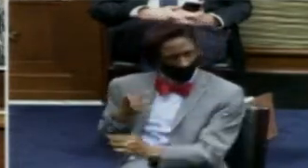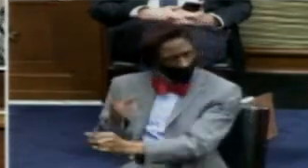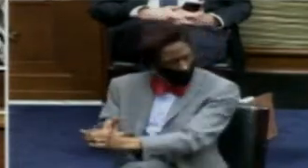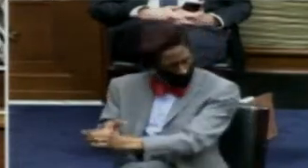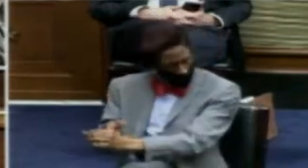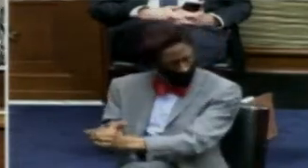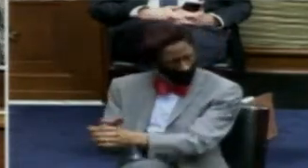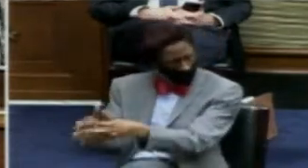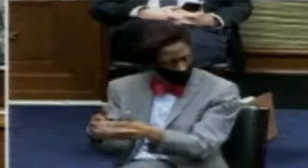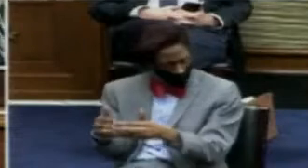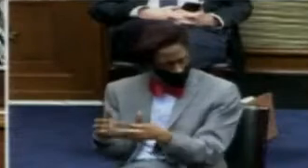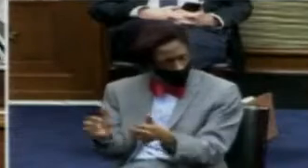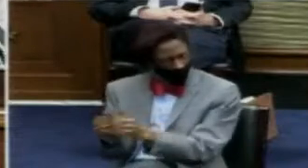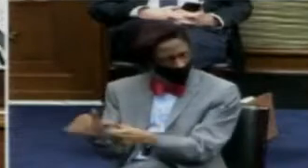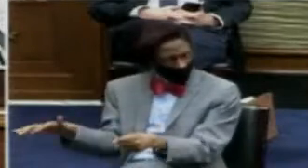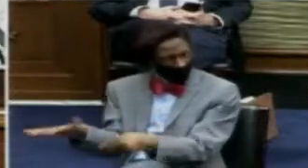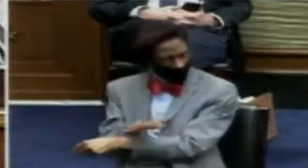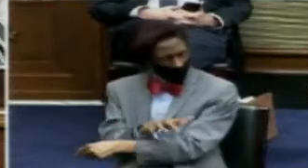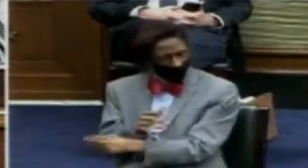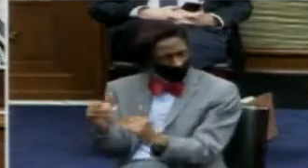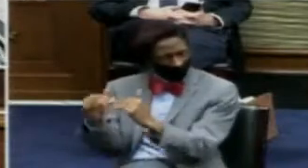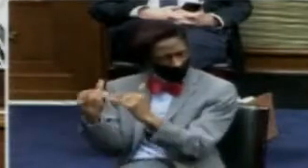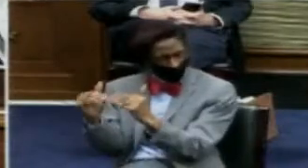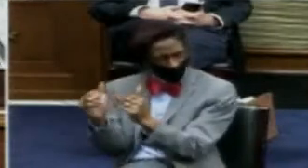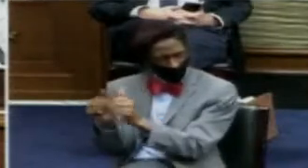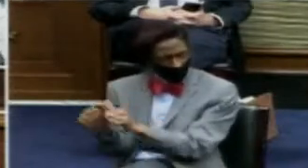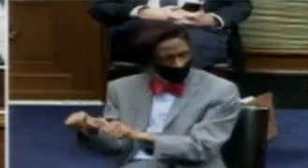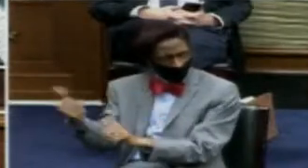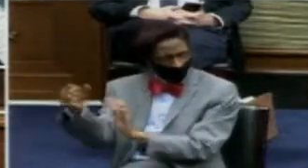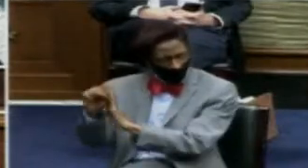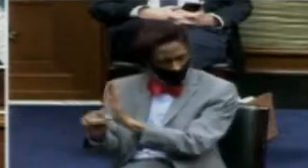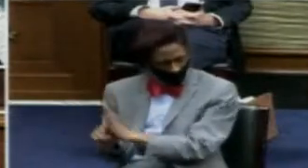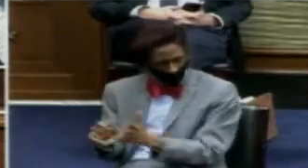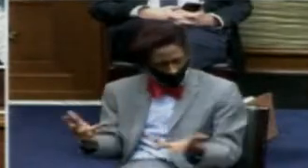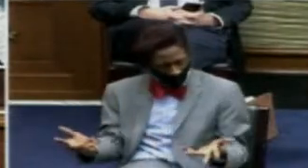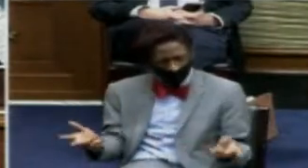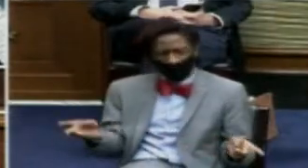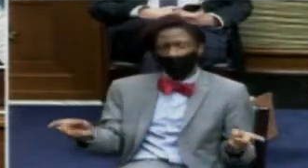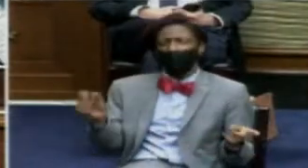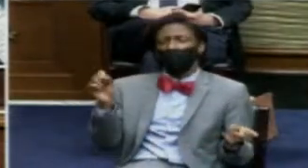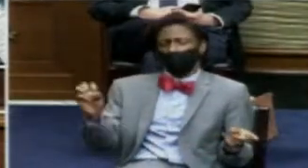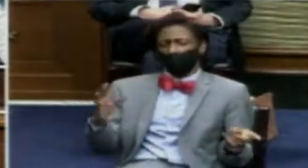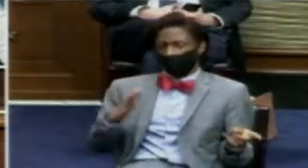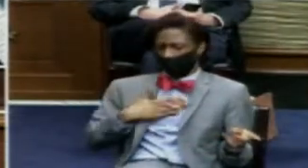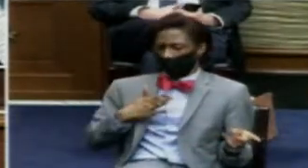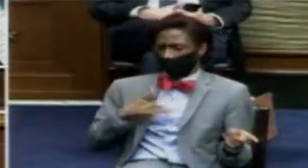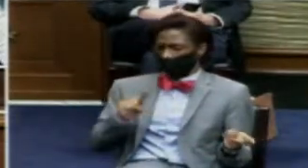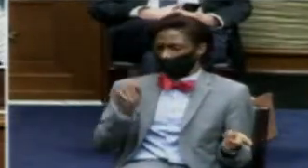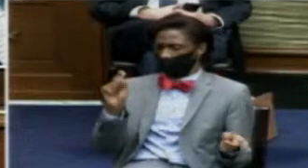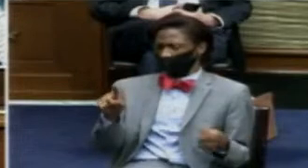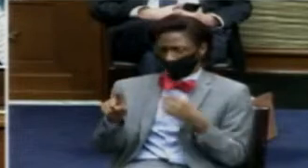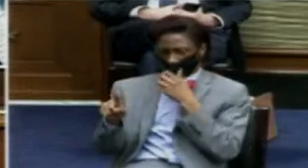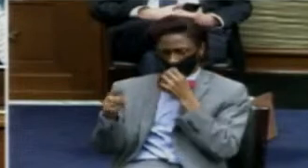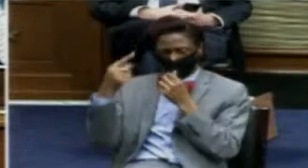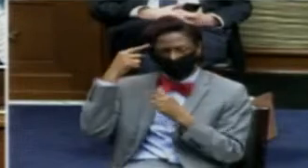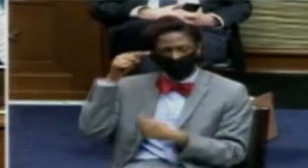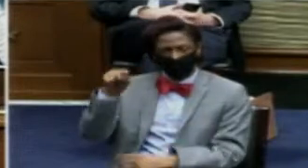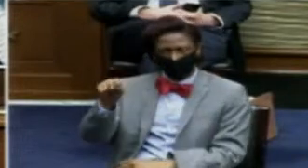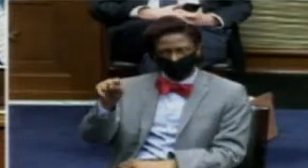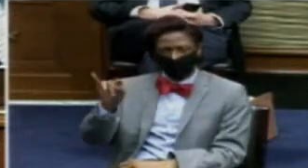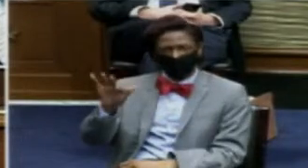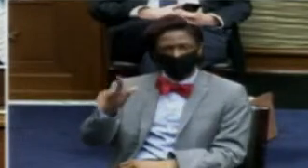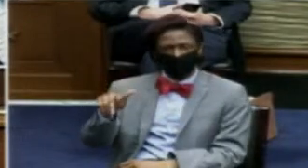full equality with the states. My questions are for